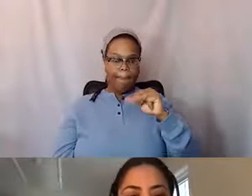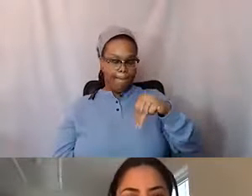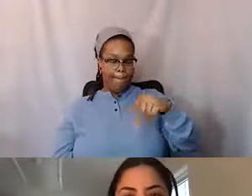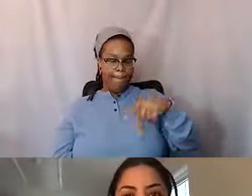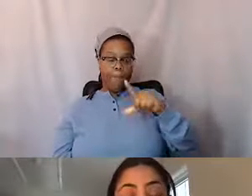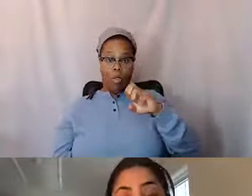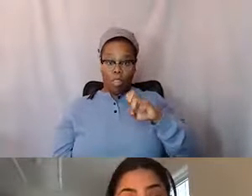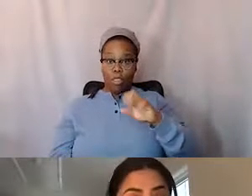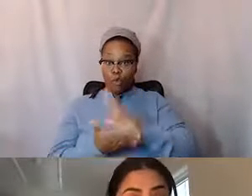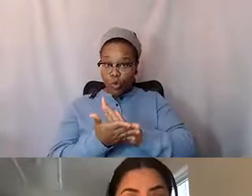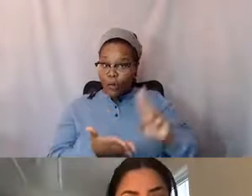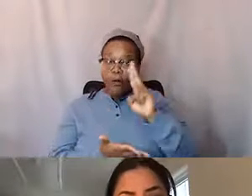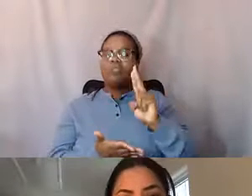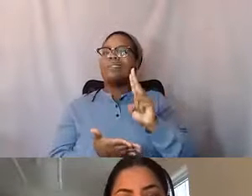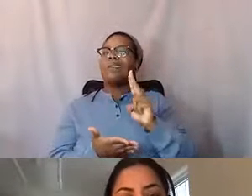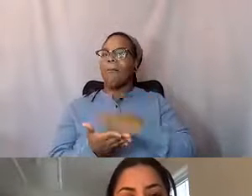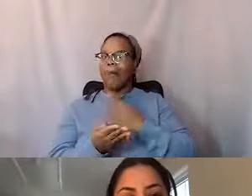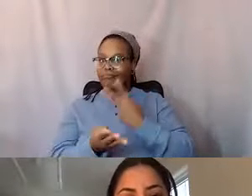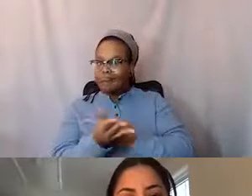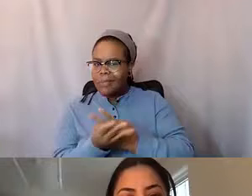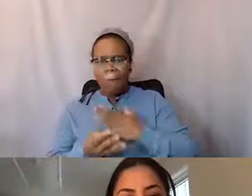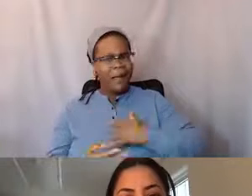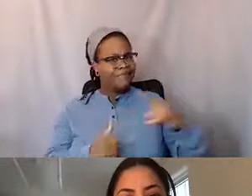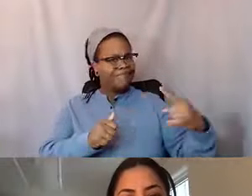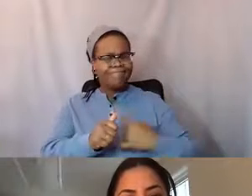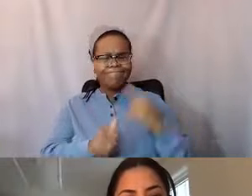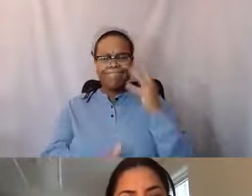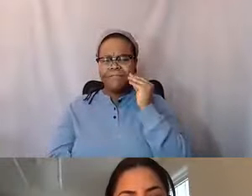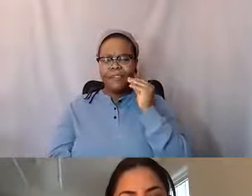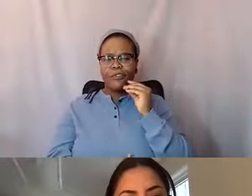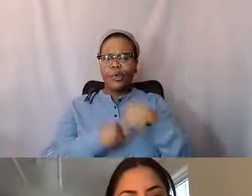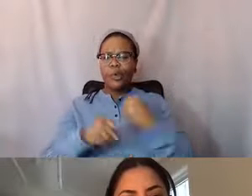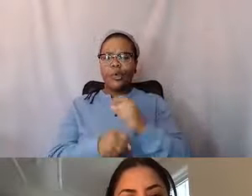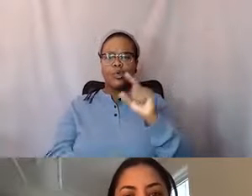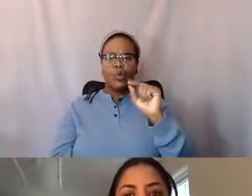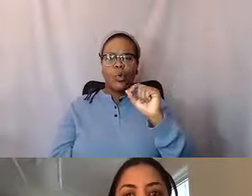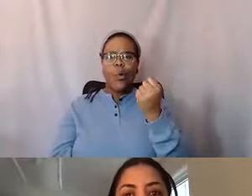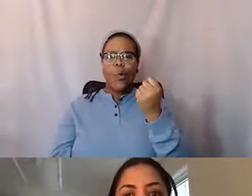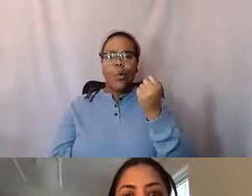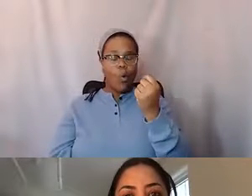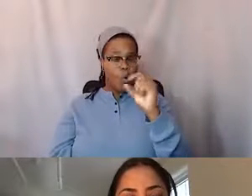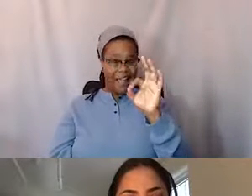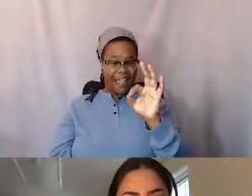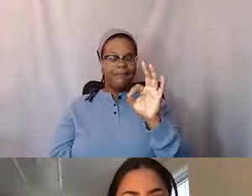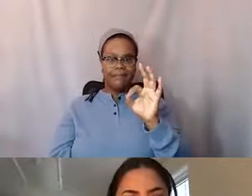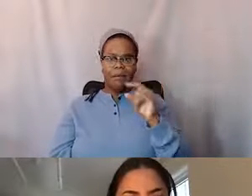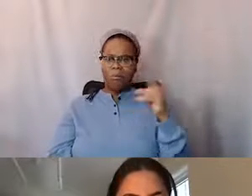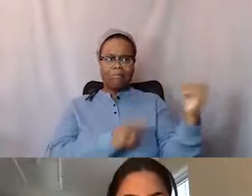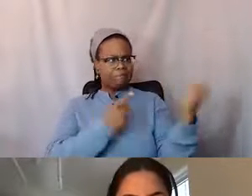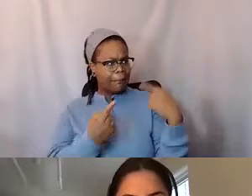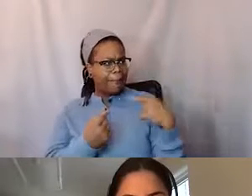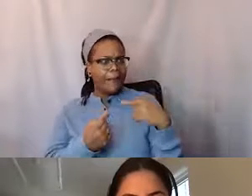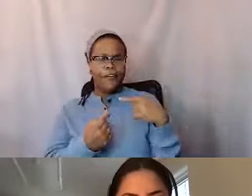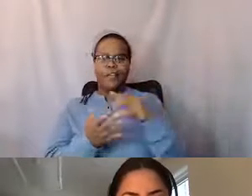first experience of America in 2009 when I came here as a graduate student. I teach in the School of Film